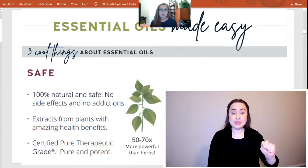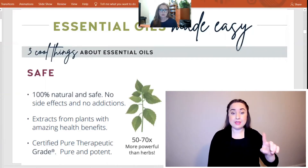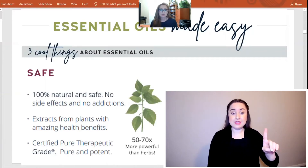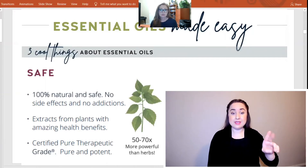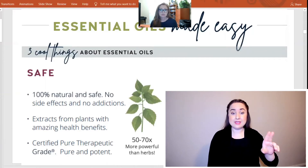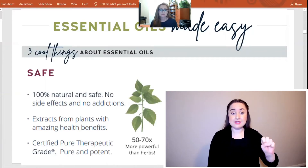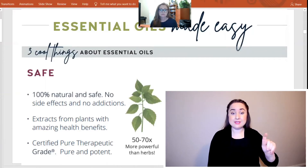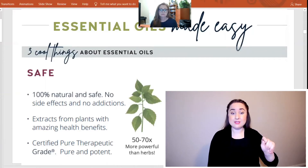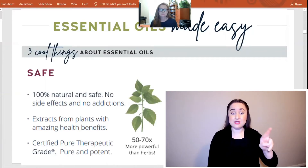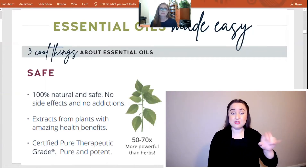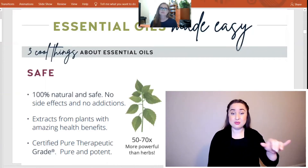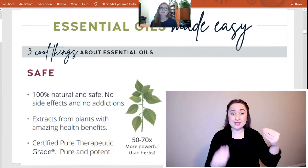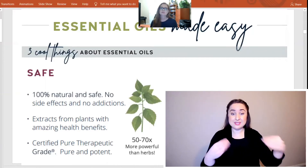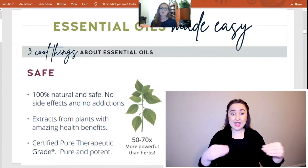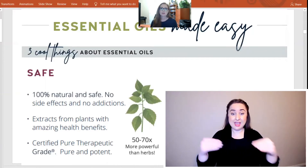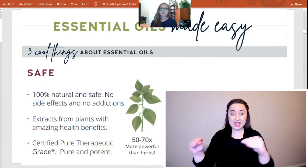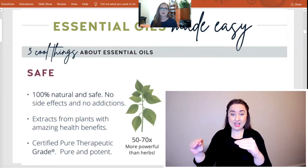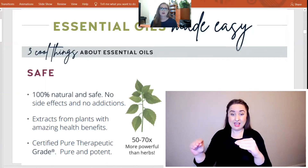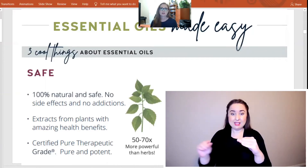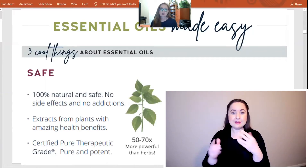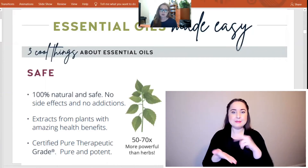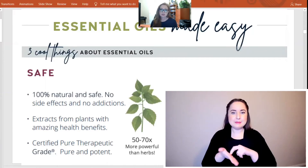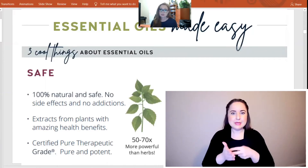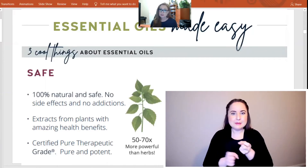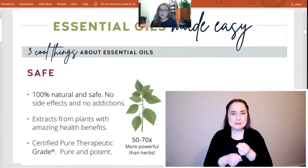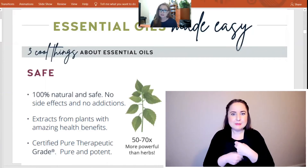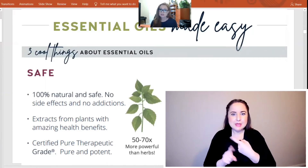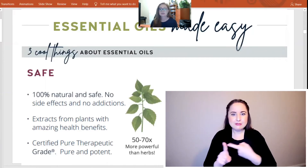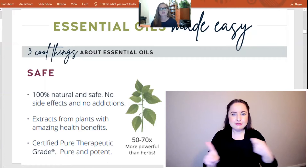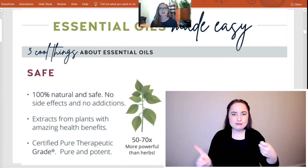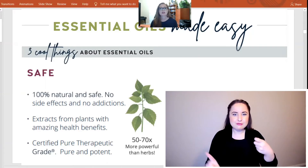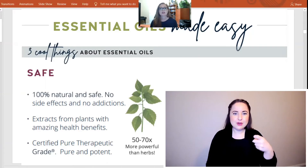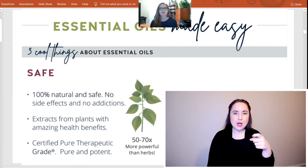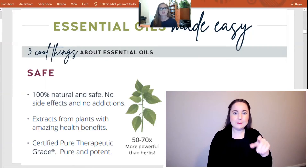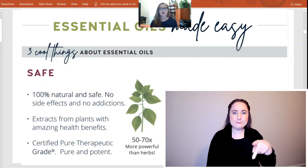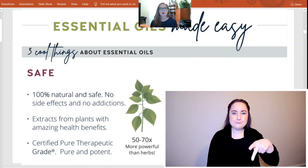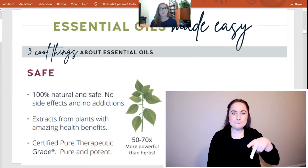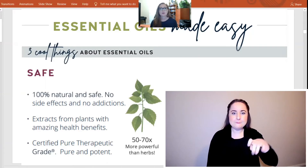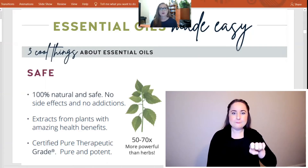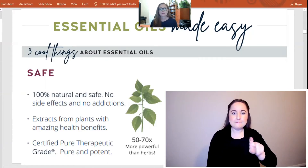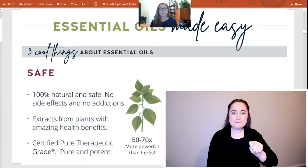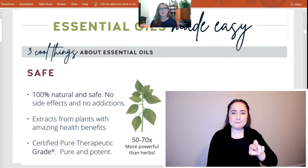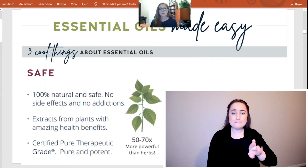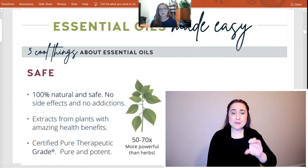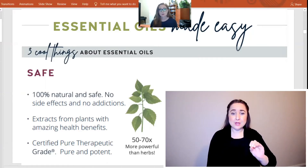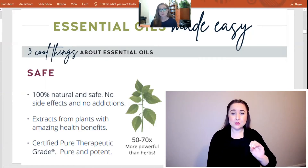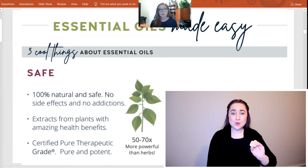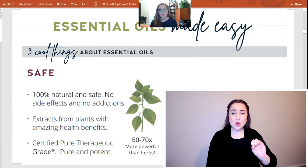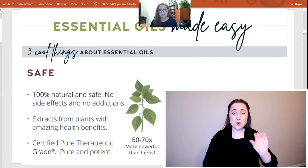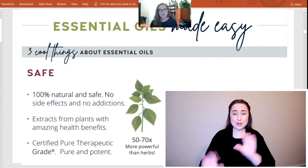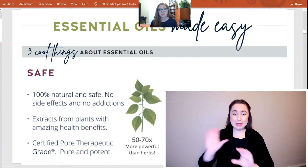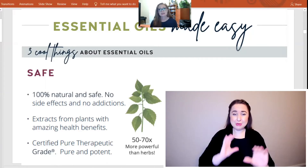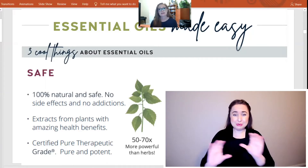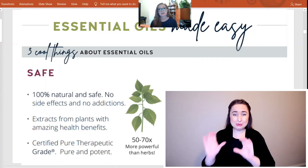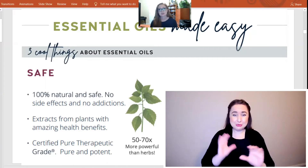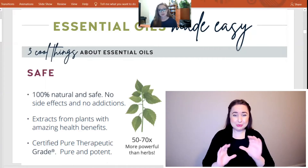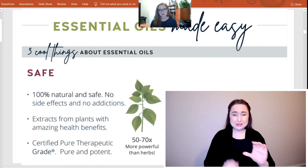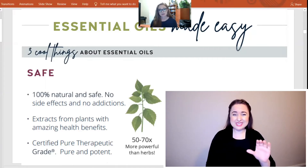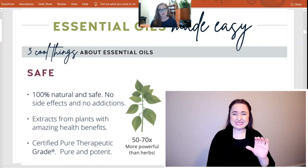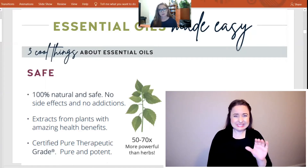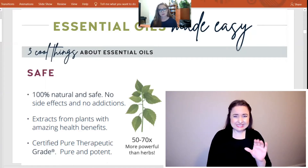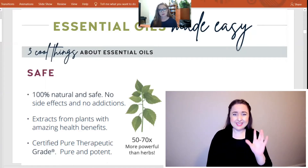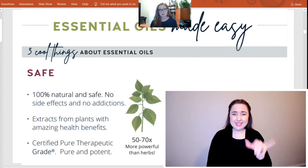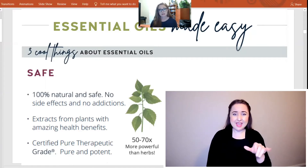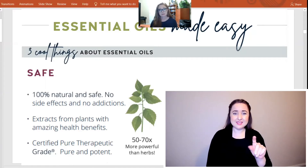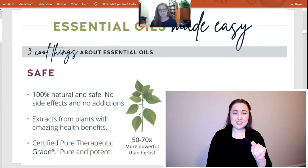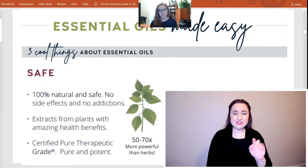chemicals, which are toxic to us. So we want to make sure that we're using especially